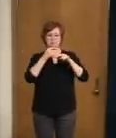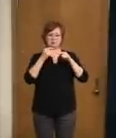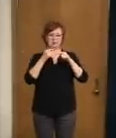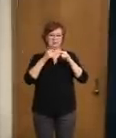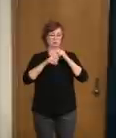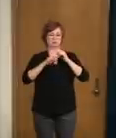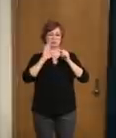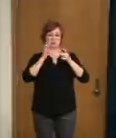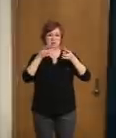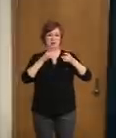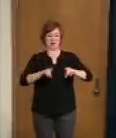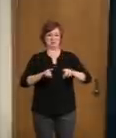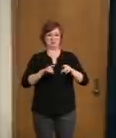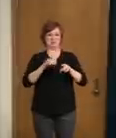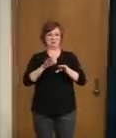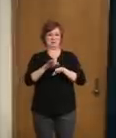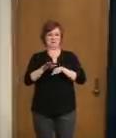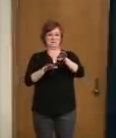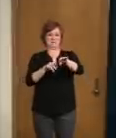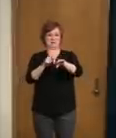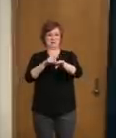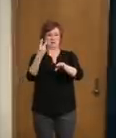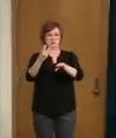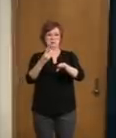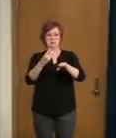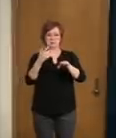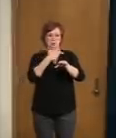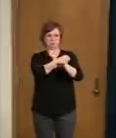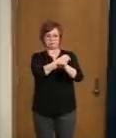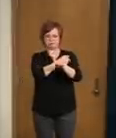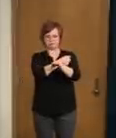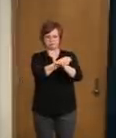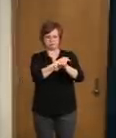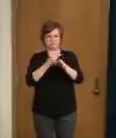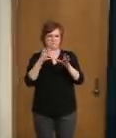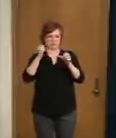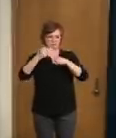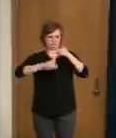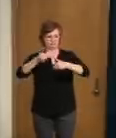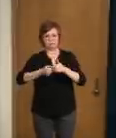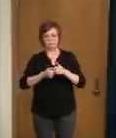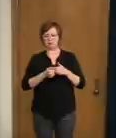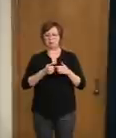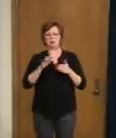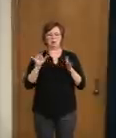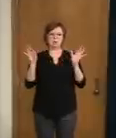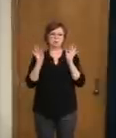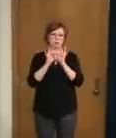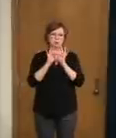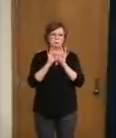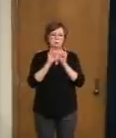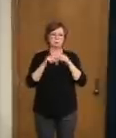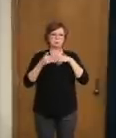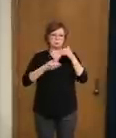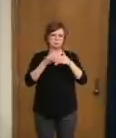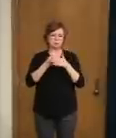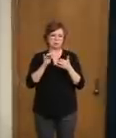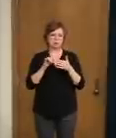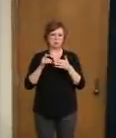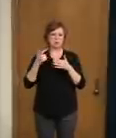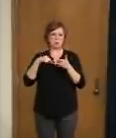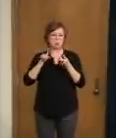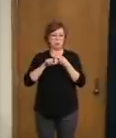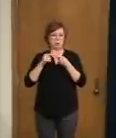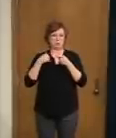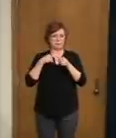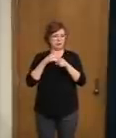One of our key tasks is to ensure that our teams are ready to deliver the vaccine as soon as possible on arrival and enhance speed of delivery. And this is